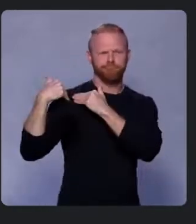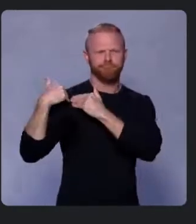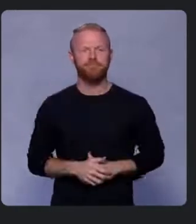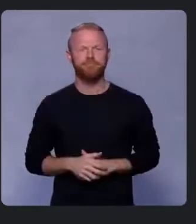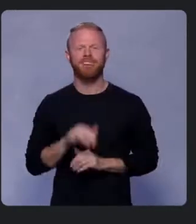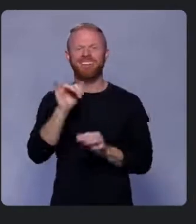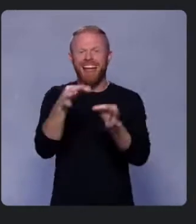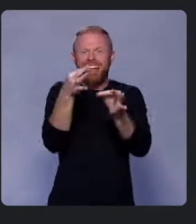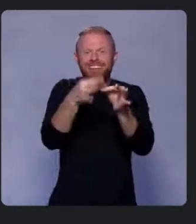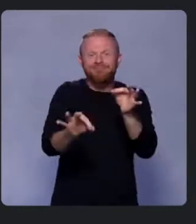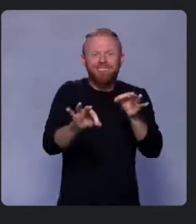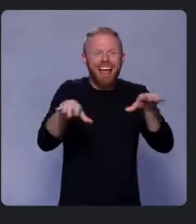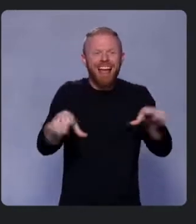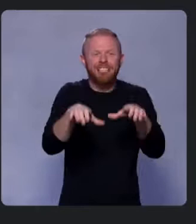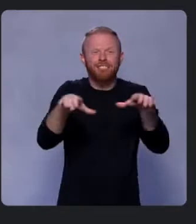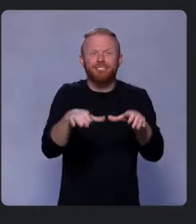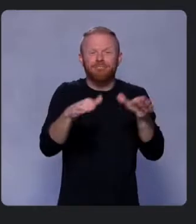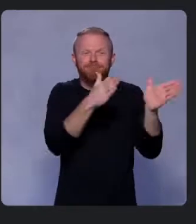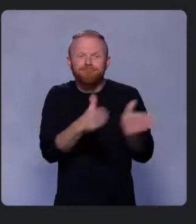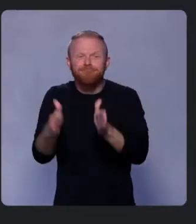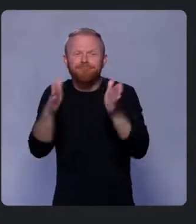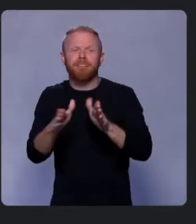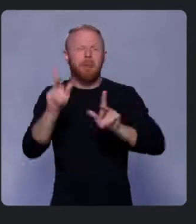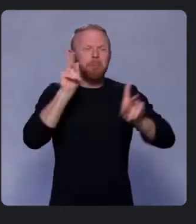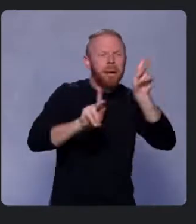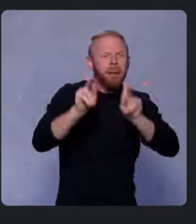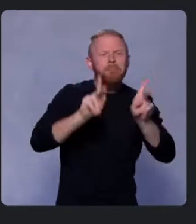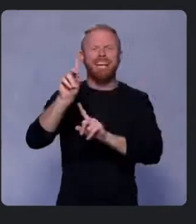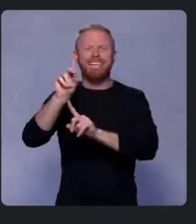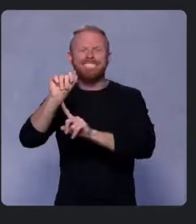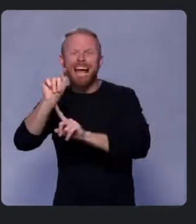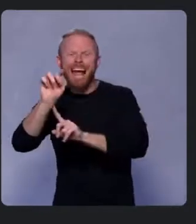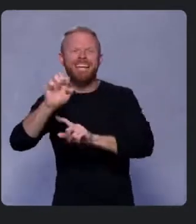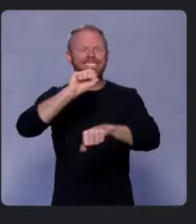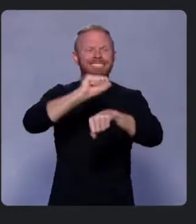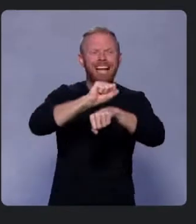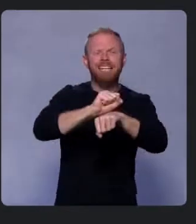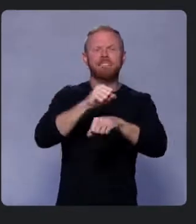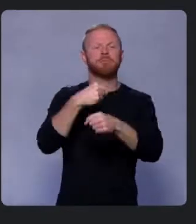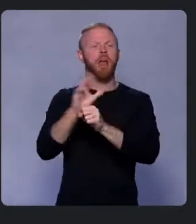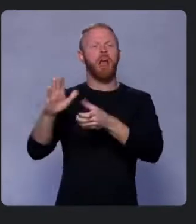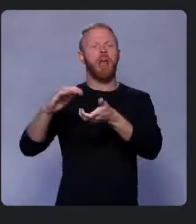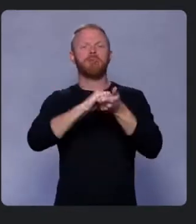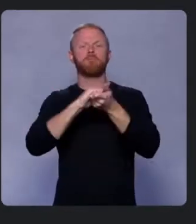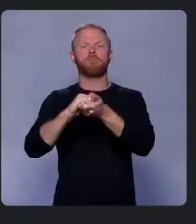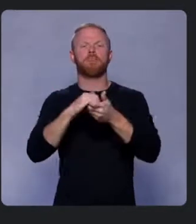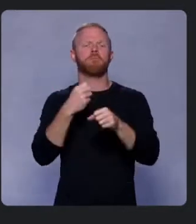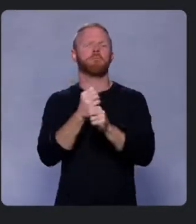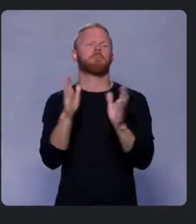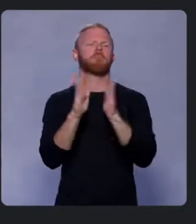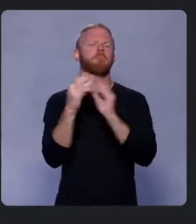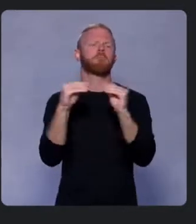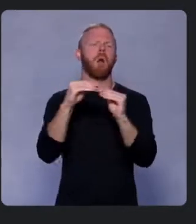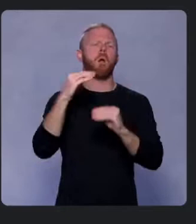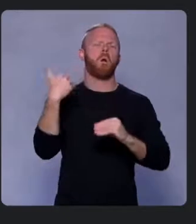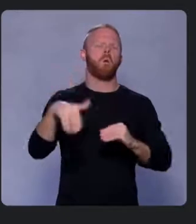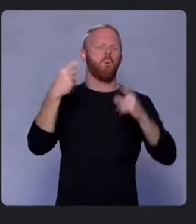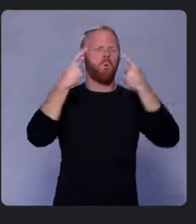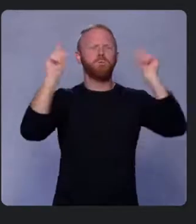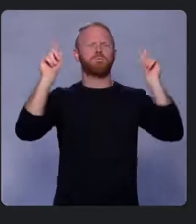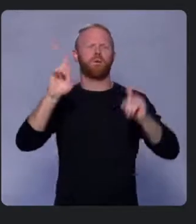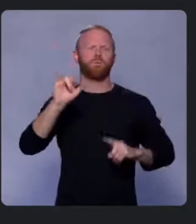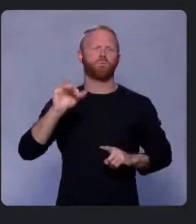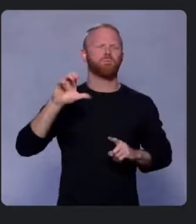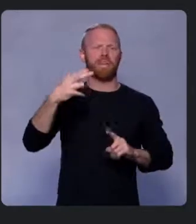connect the team's plan to people, dates, and tasks, making their collaboration richer and more effective as they drive toward their launch.